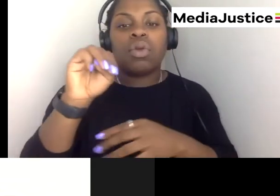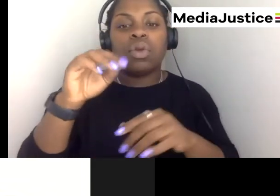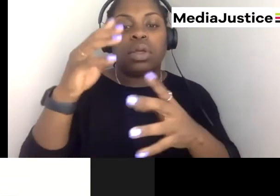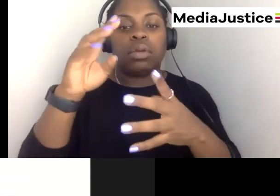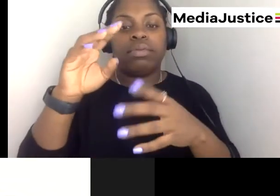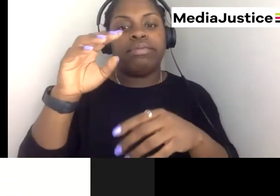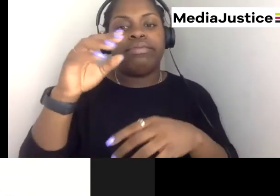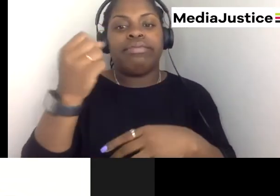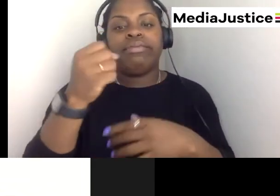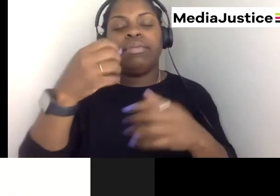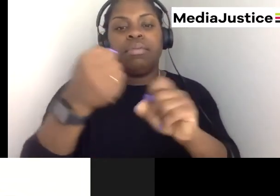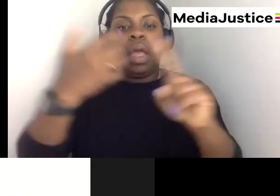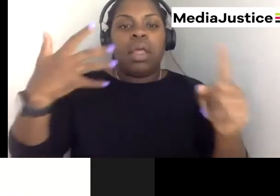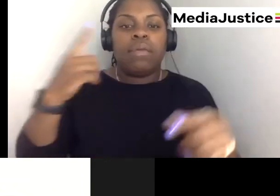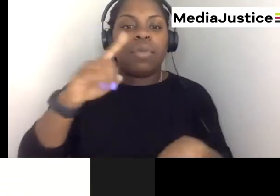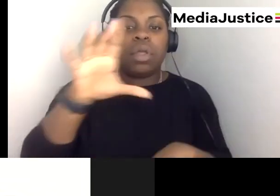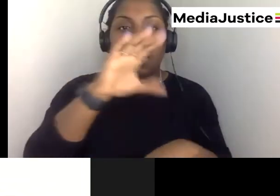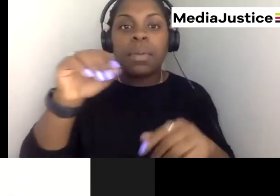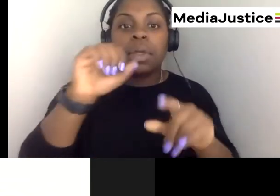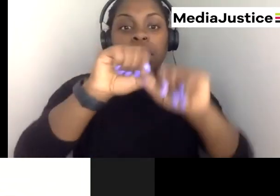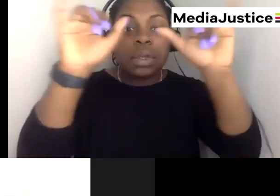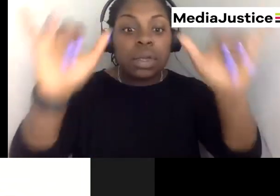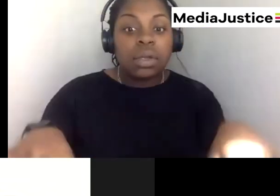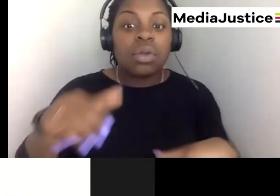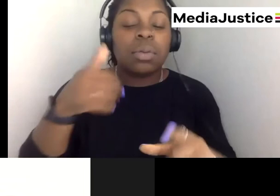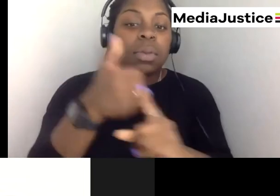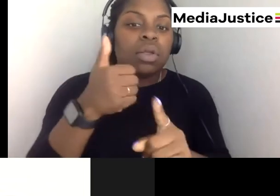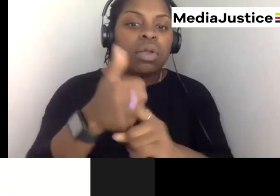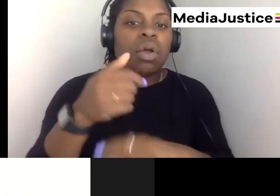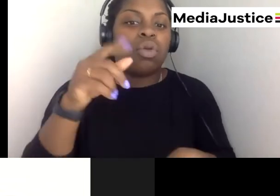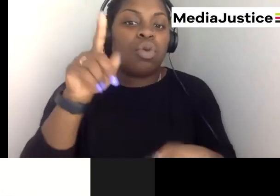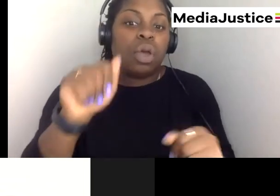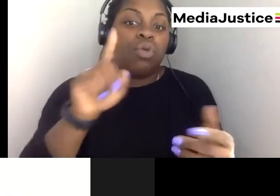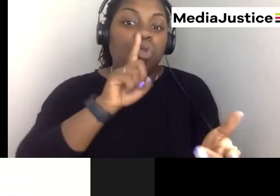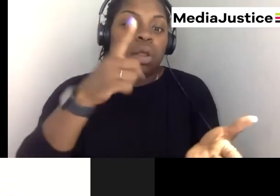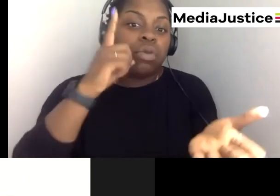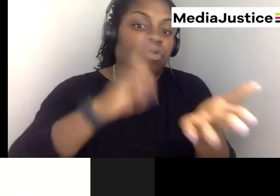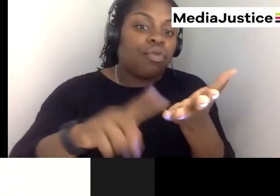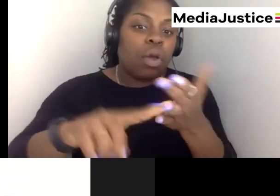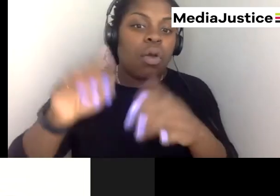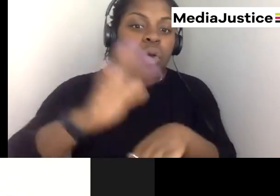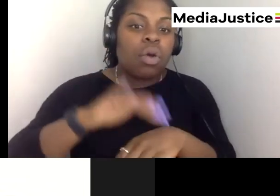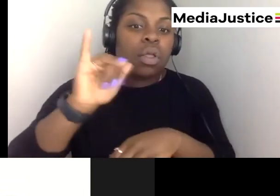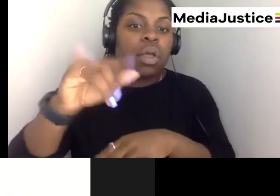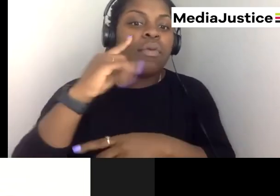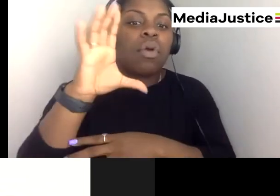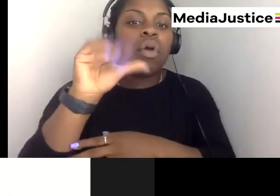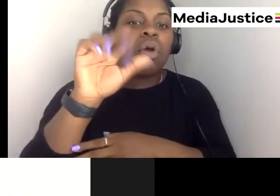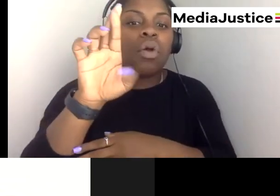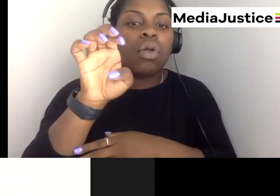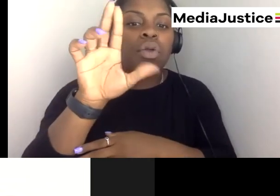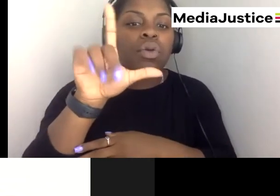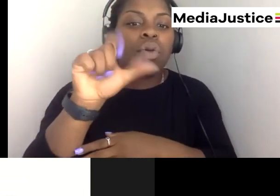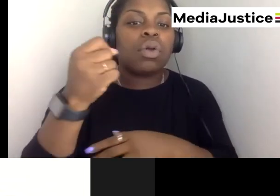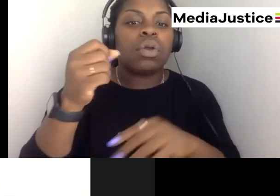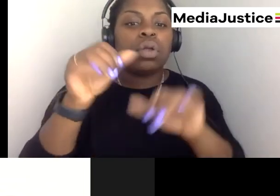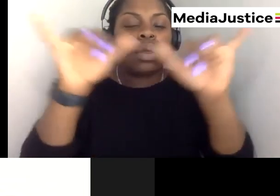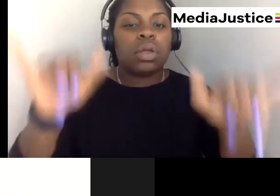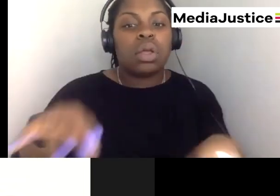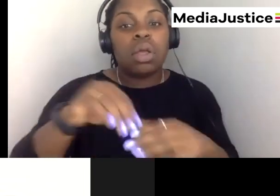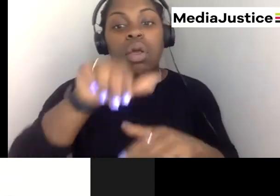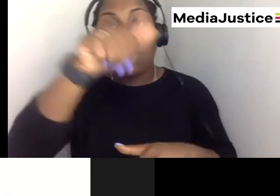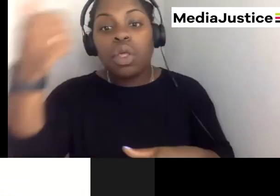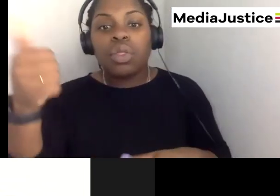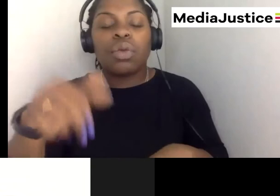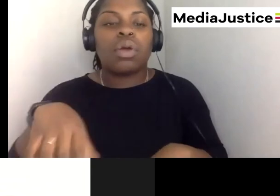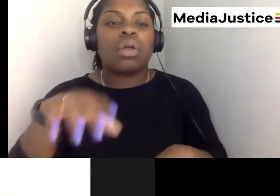to see this here and cross-checking that as well for your like divestment campaigns in colleges and other spaces is